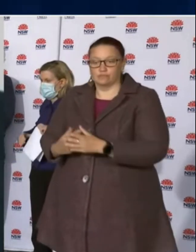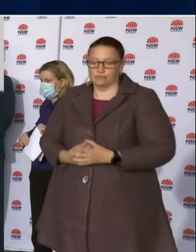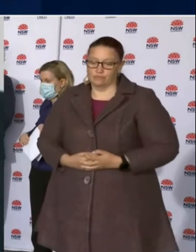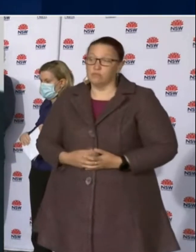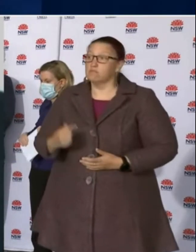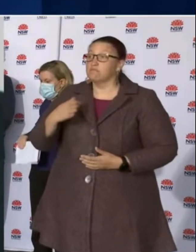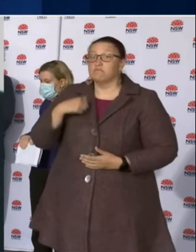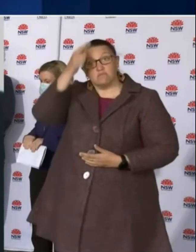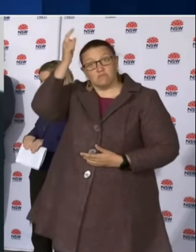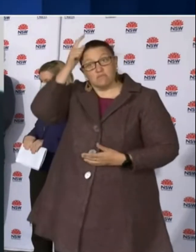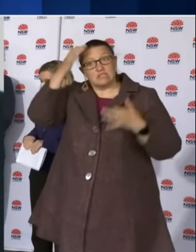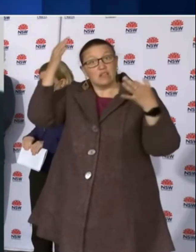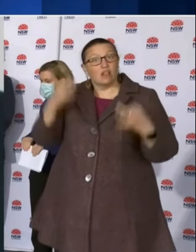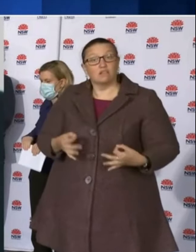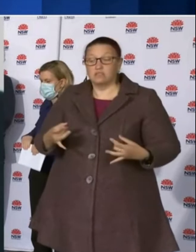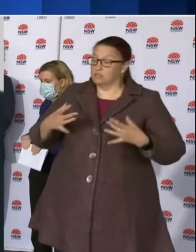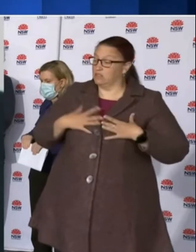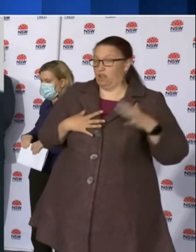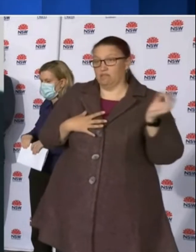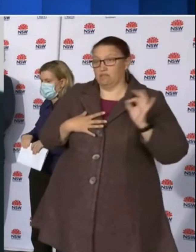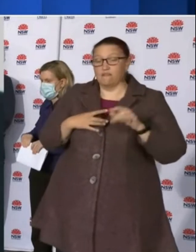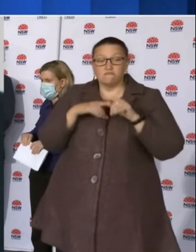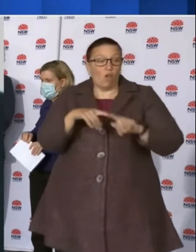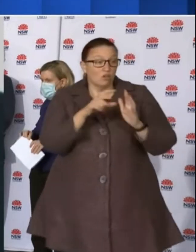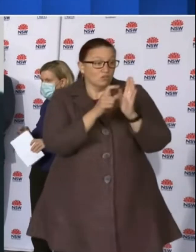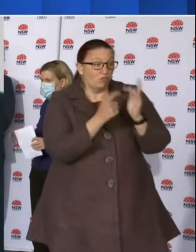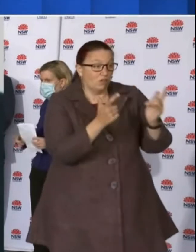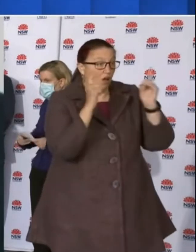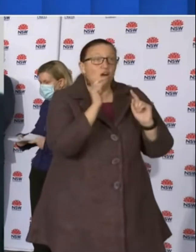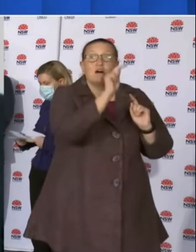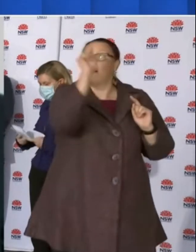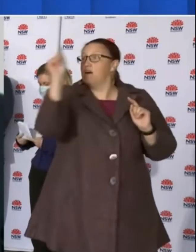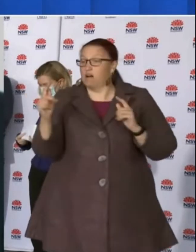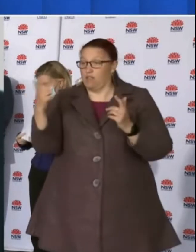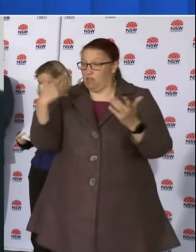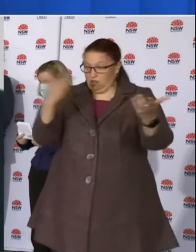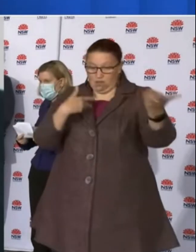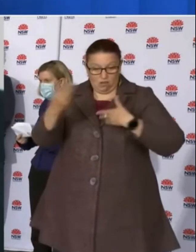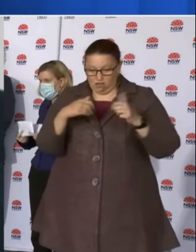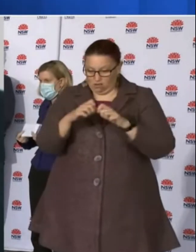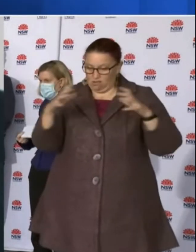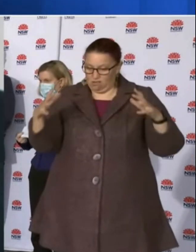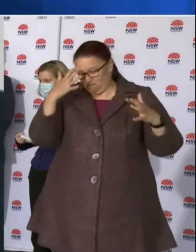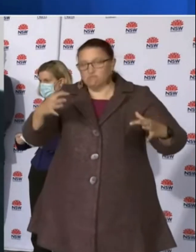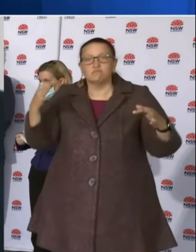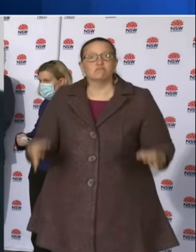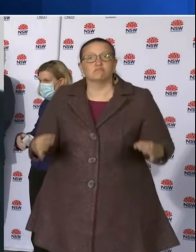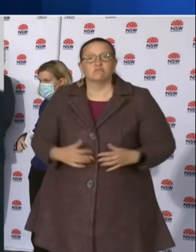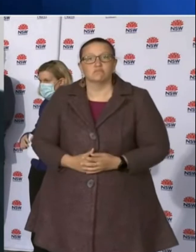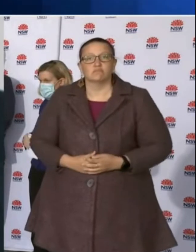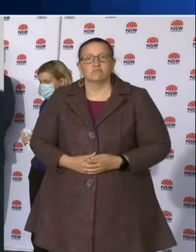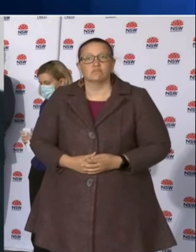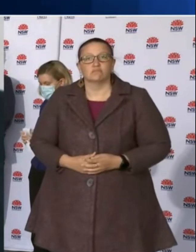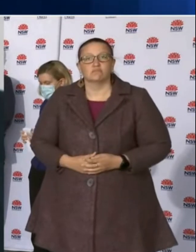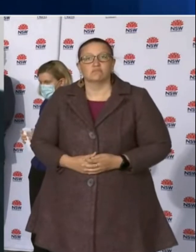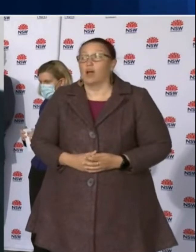Australia and around the country are saying. But in relation to the 10 million jabs, nobody was prepared to set a target. We did in New South Wales. We've about 3